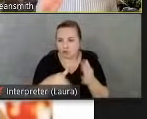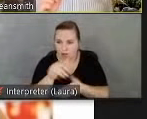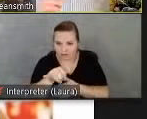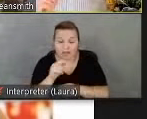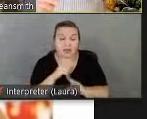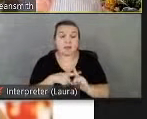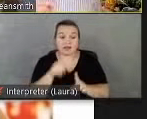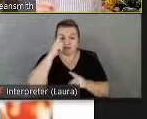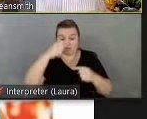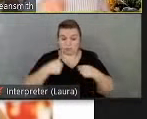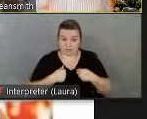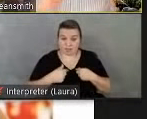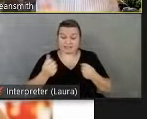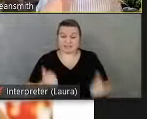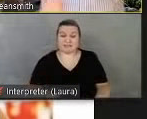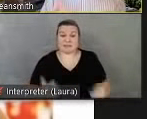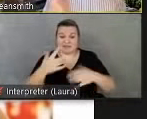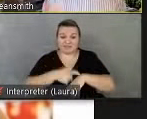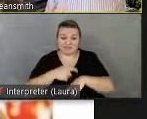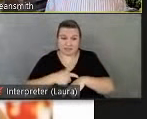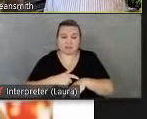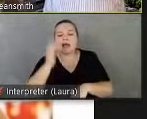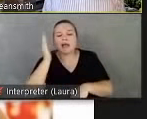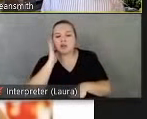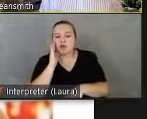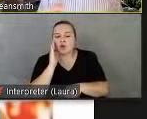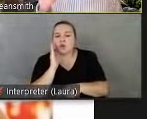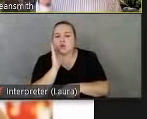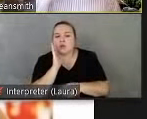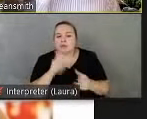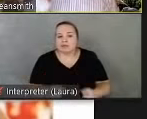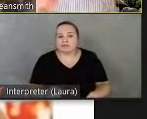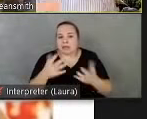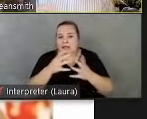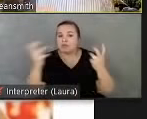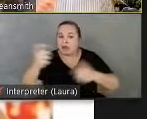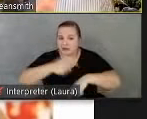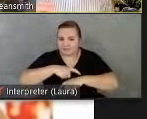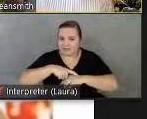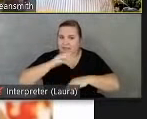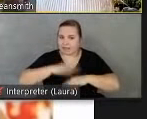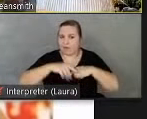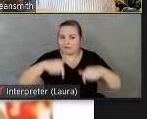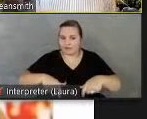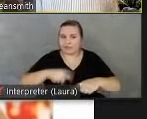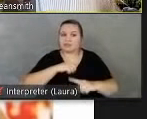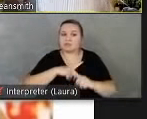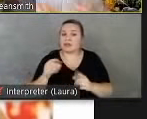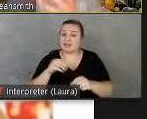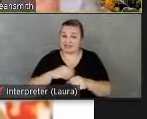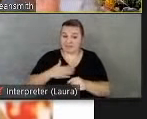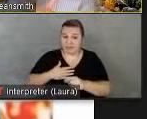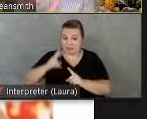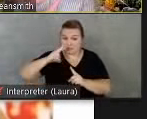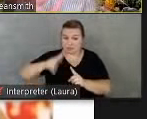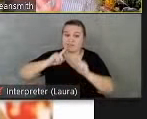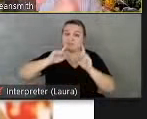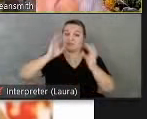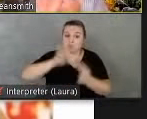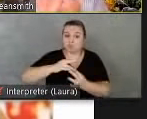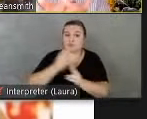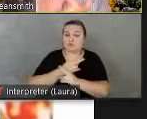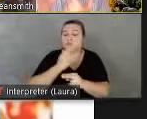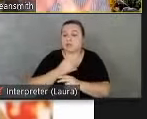the reason I spent the time, and I know I've spent a lot of time on this, but it's an excellent illustration in my perspective of using digital